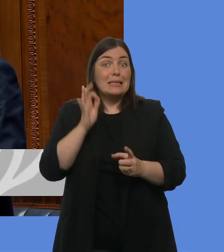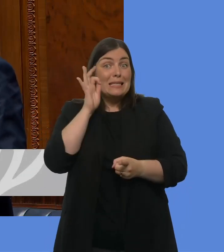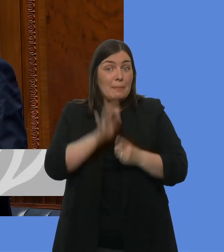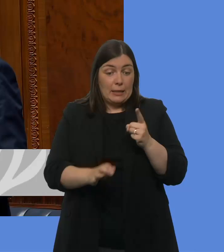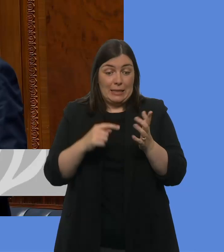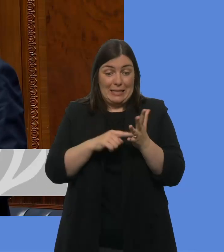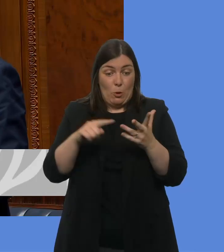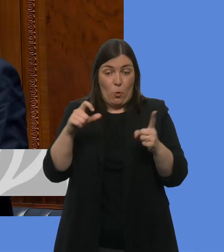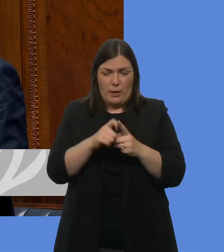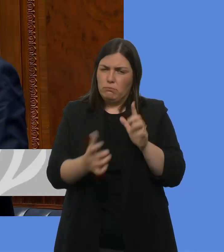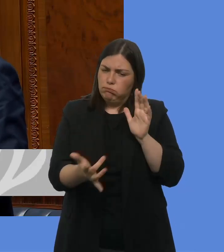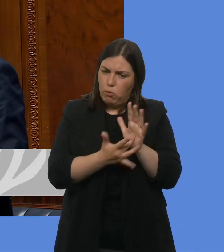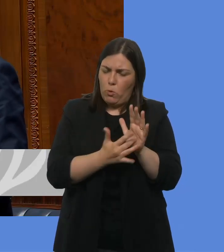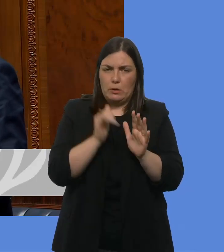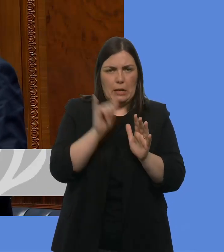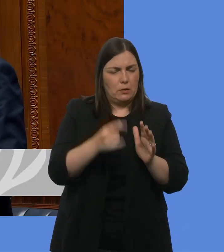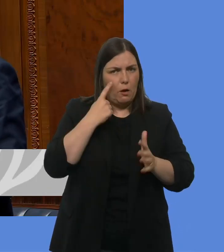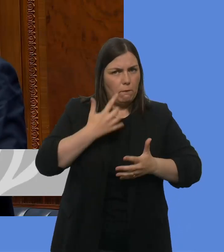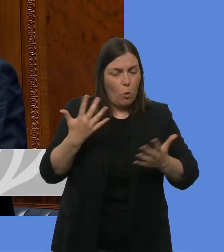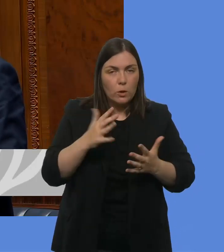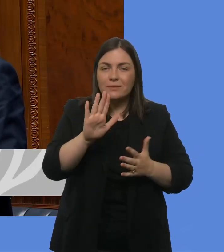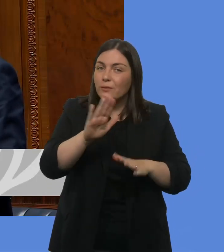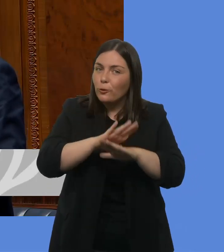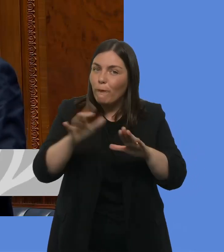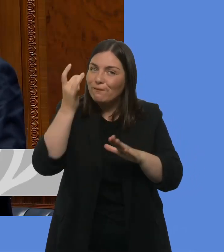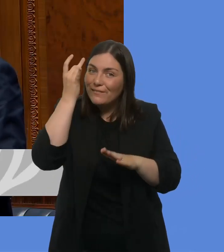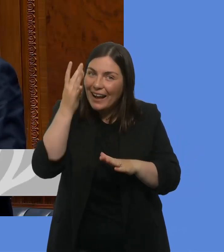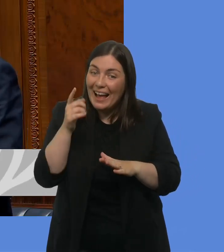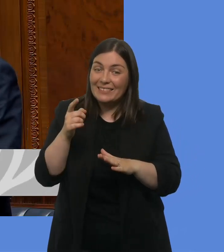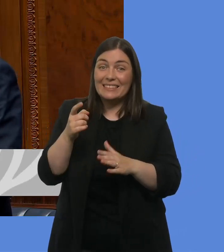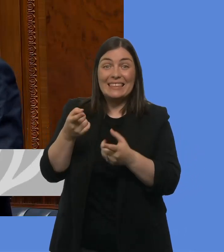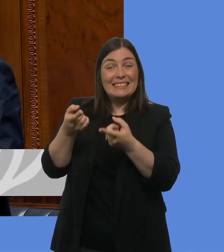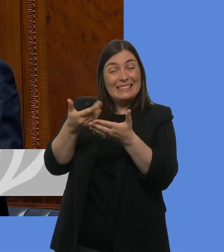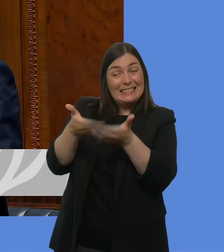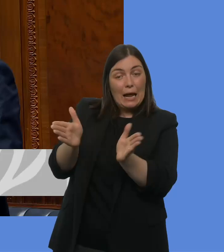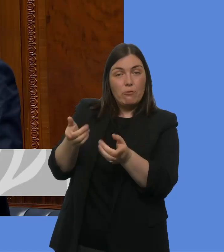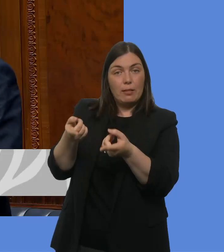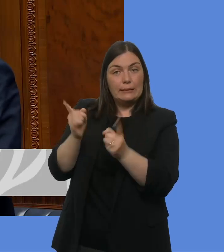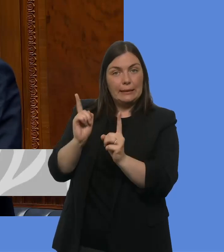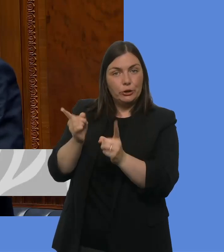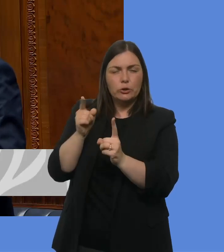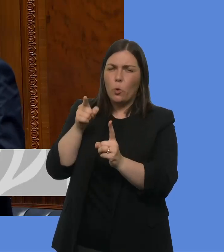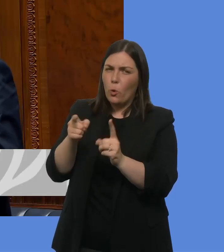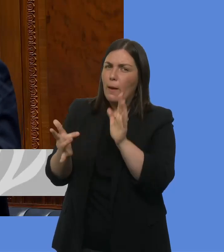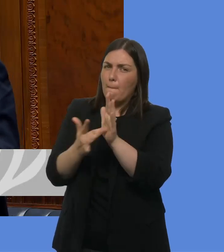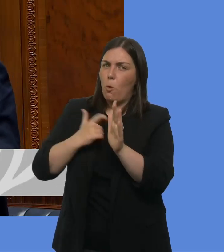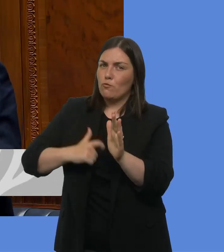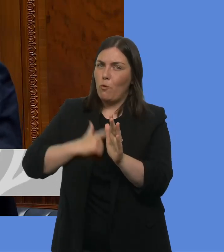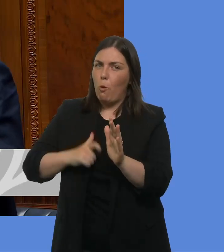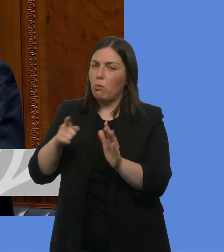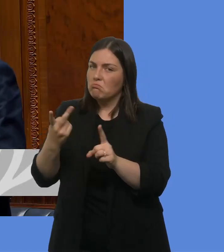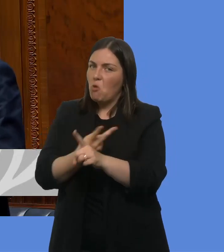children, we should not forget the vital role which teachers with no such training play in identifying such